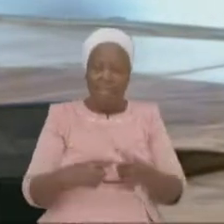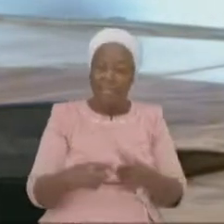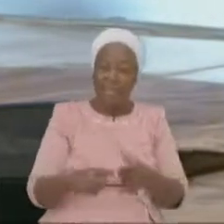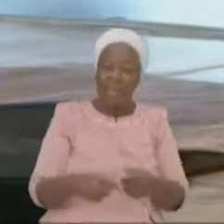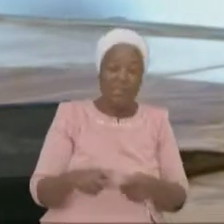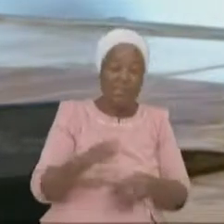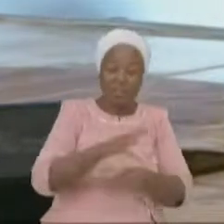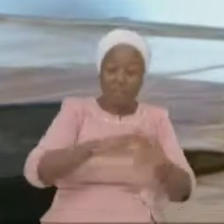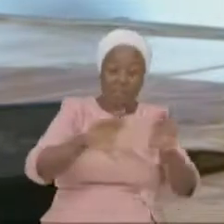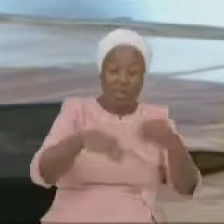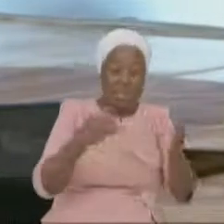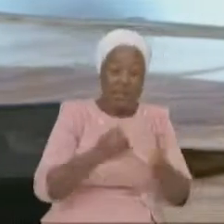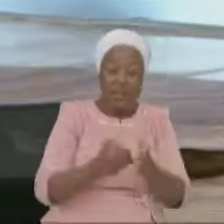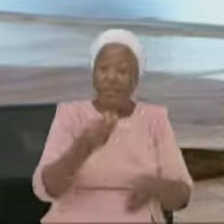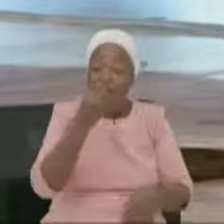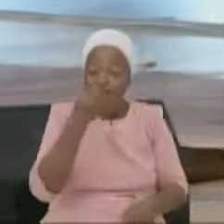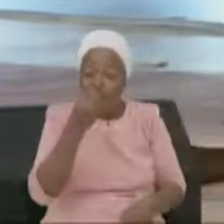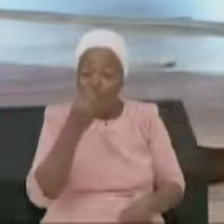Cage it,